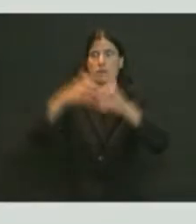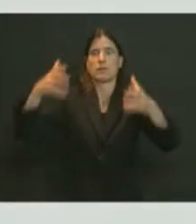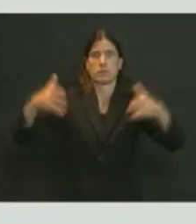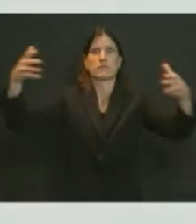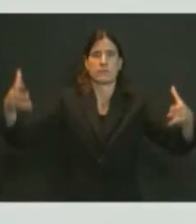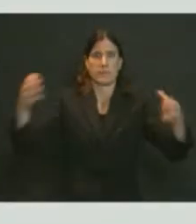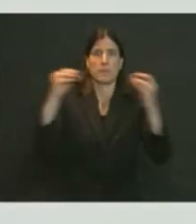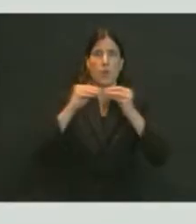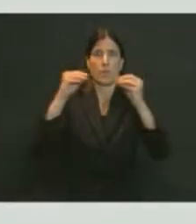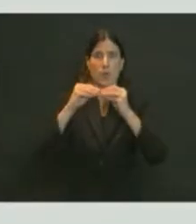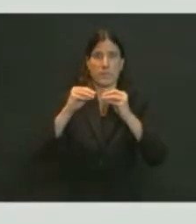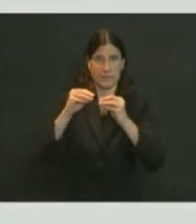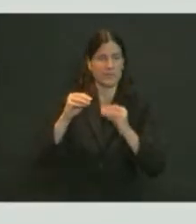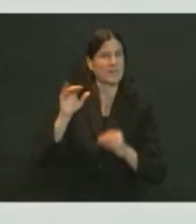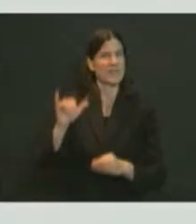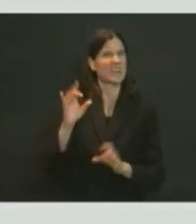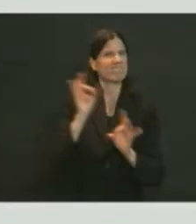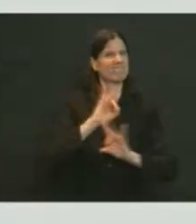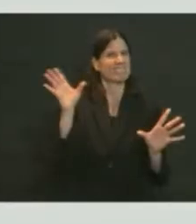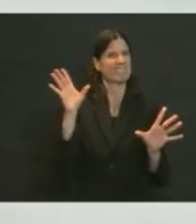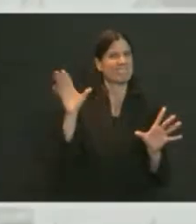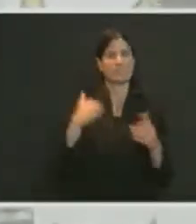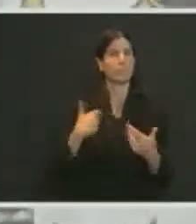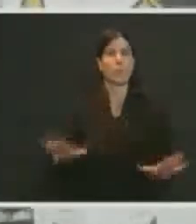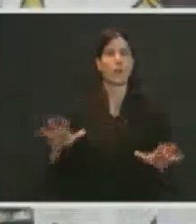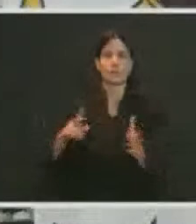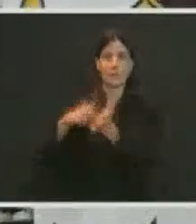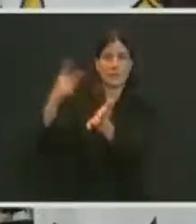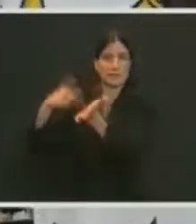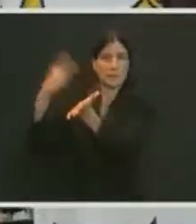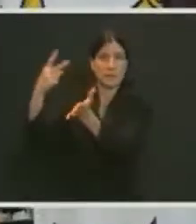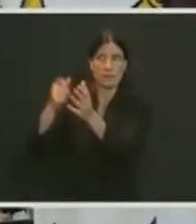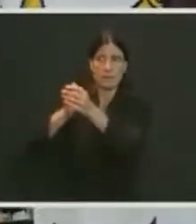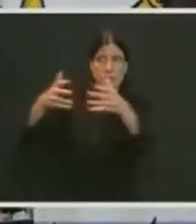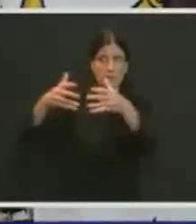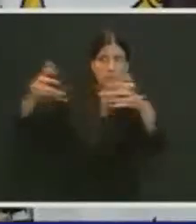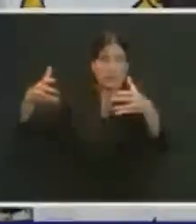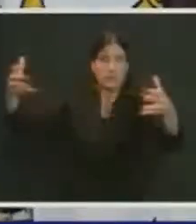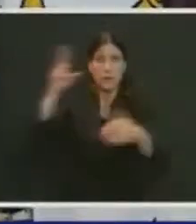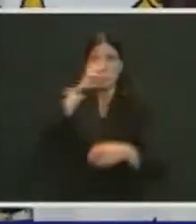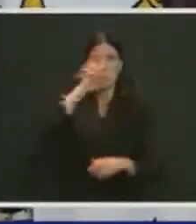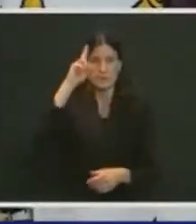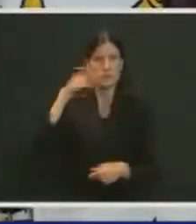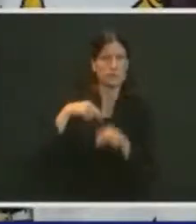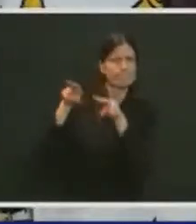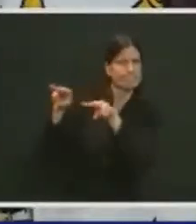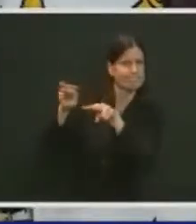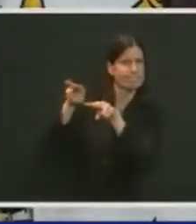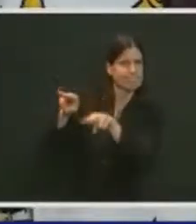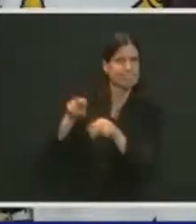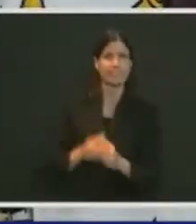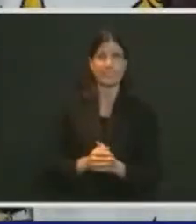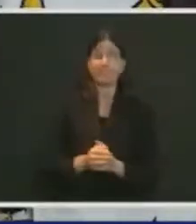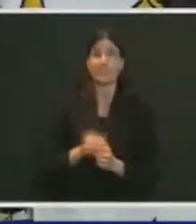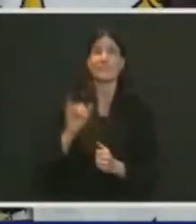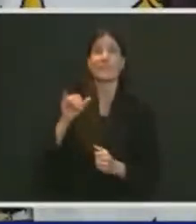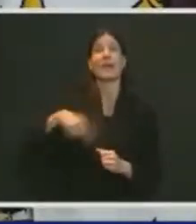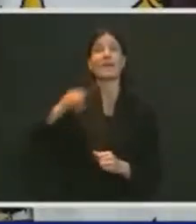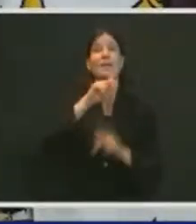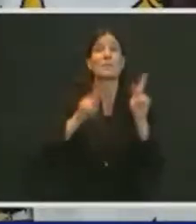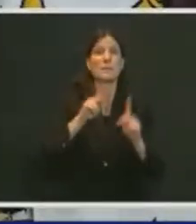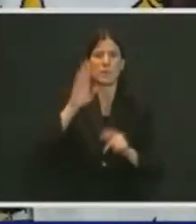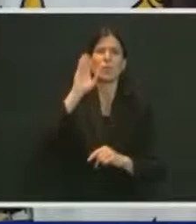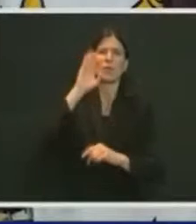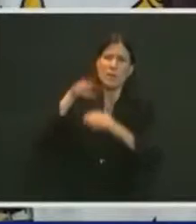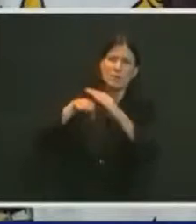want to make sure that I fully expect hospitalizations are going to go up. Let me be clear. We're going to